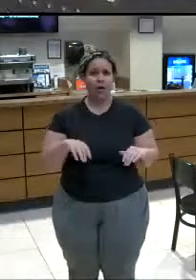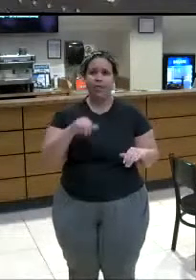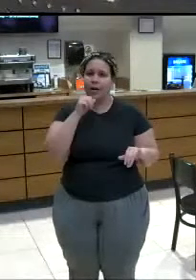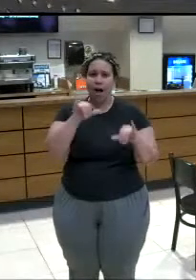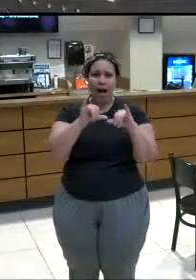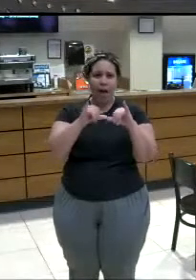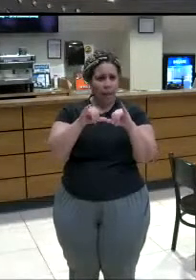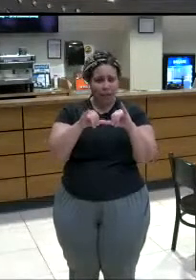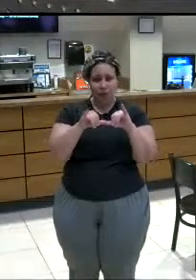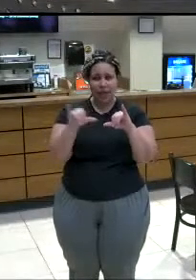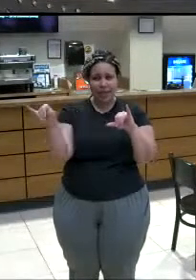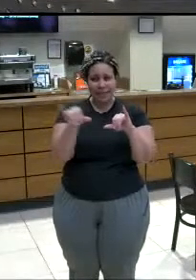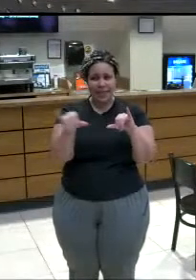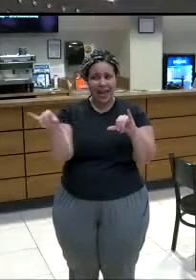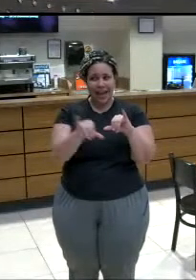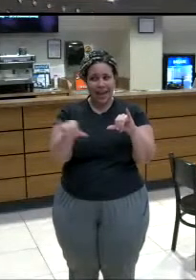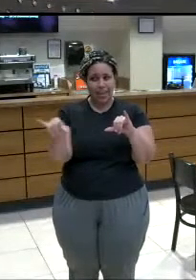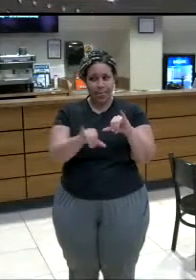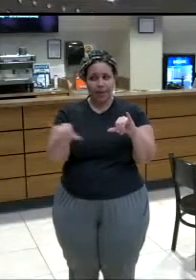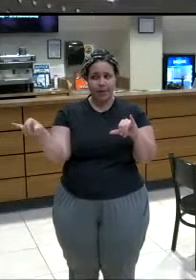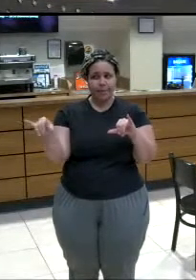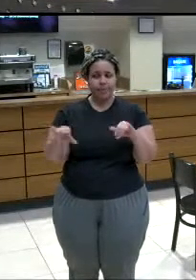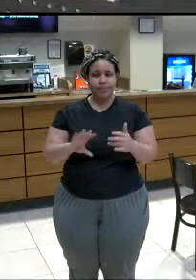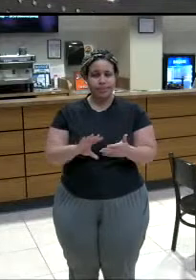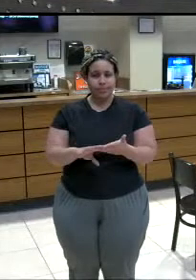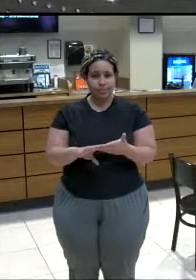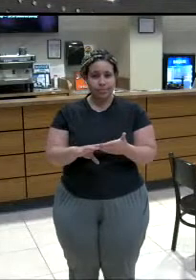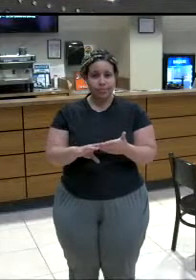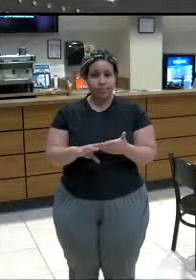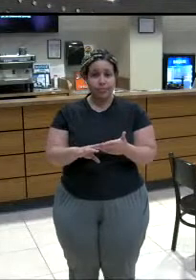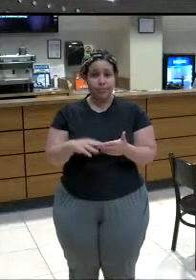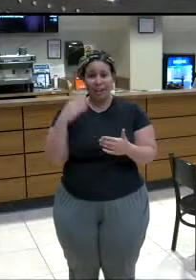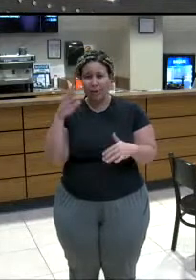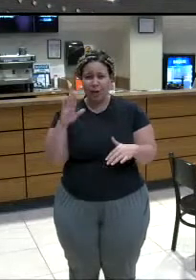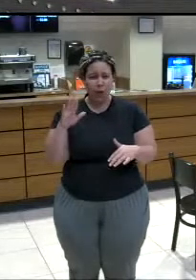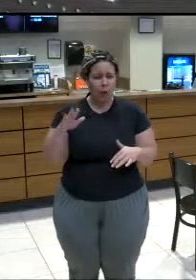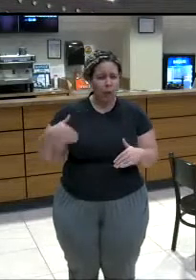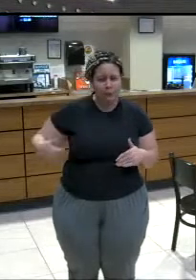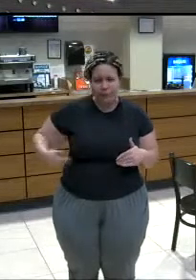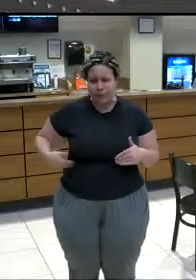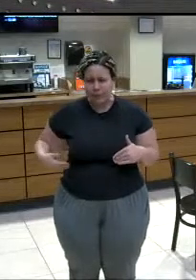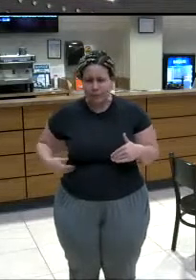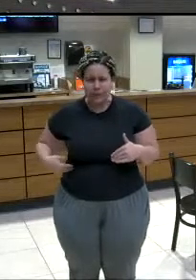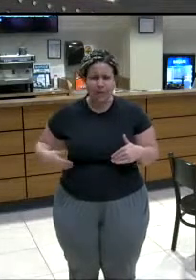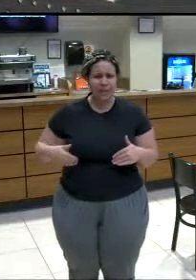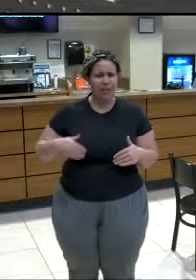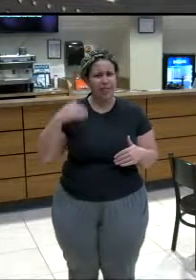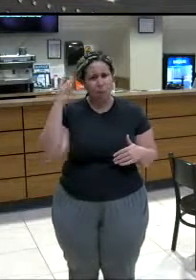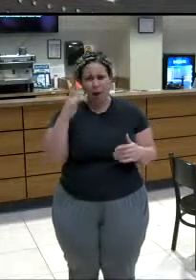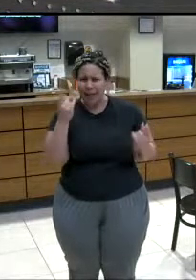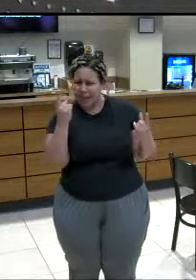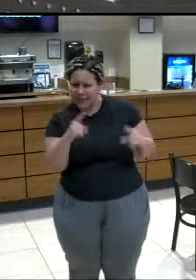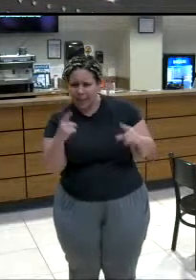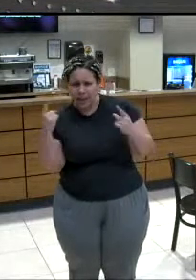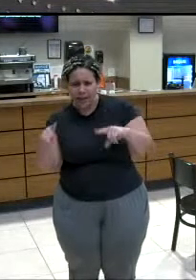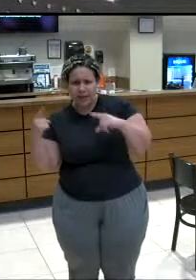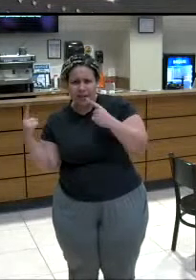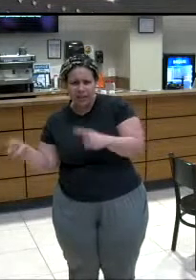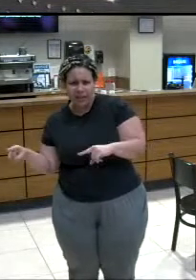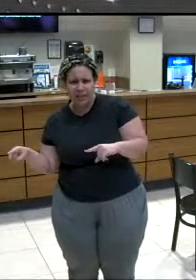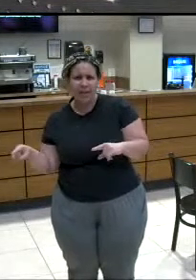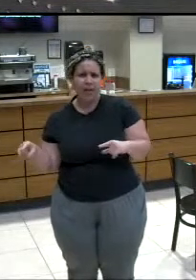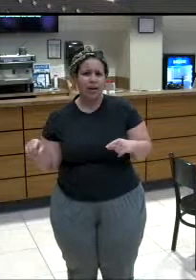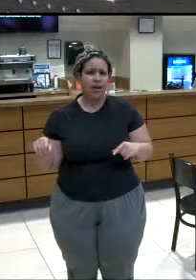same thing at all. And I don't know if you have a sense of why that is,